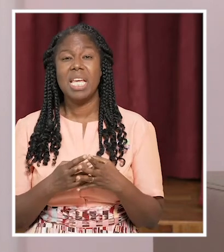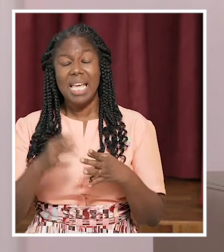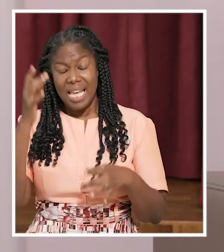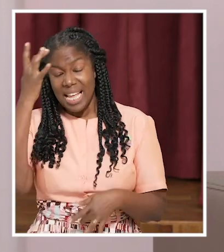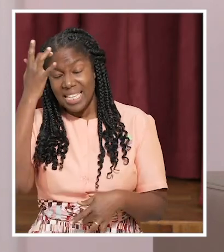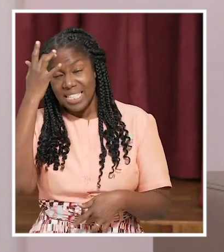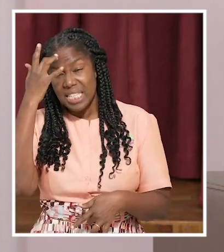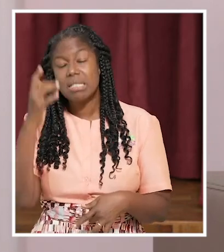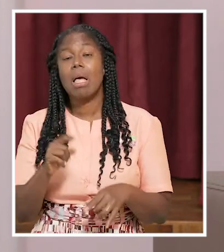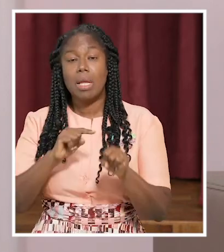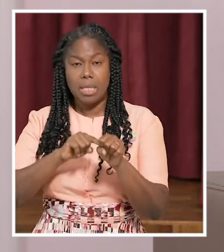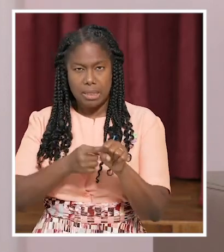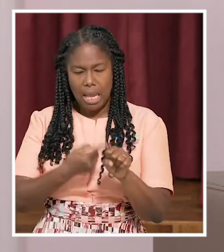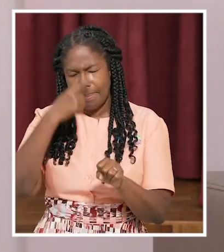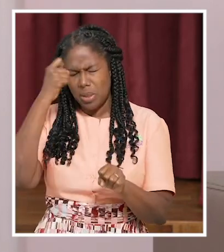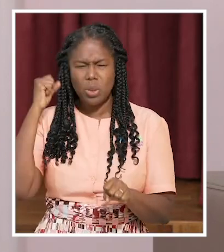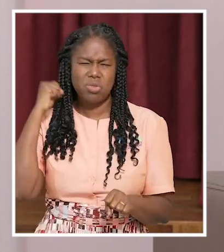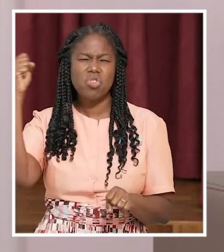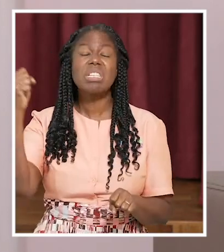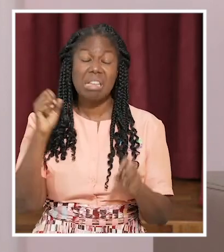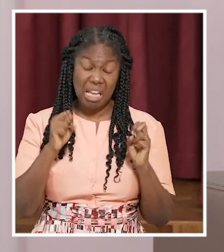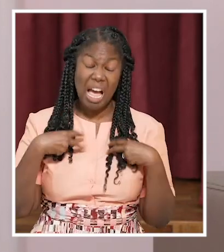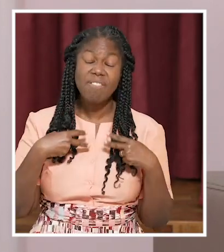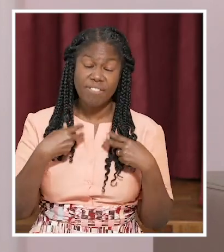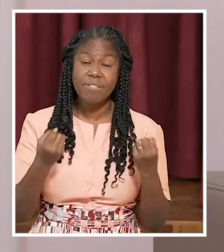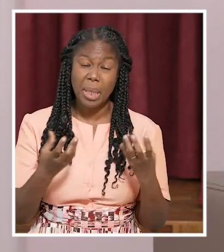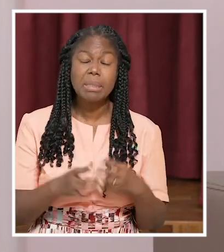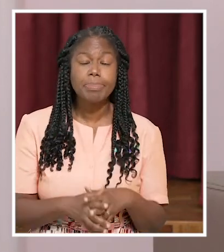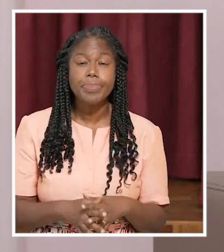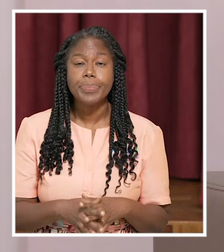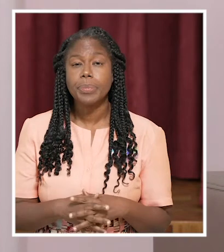or worsened as a result of intensely stressful